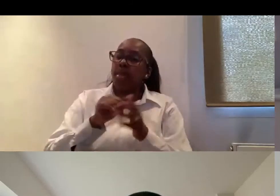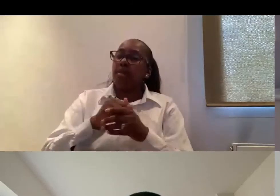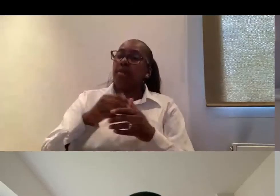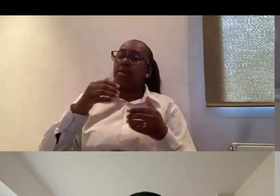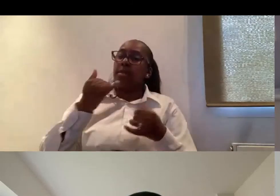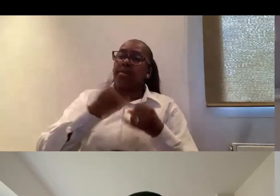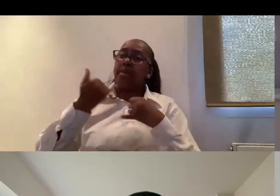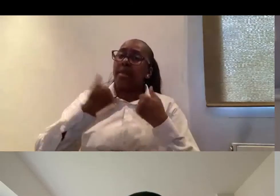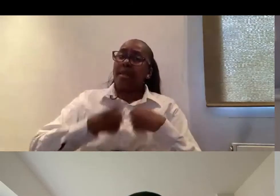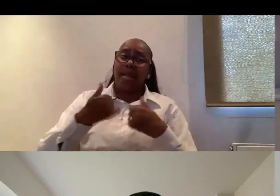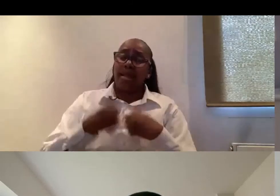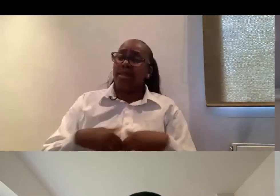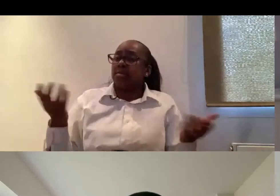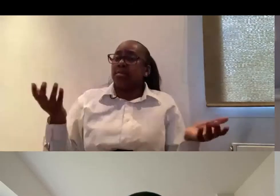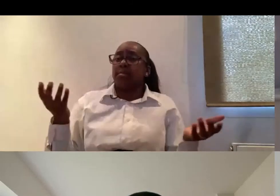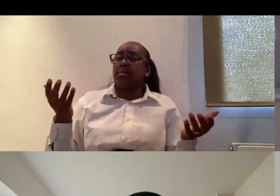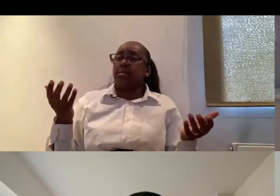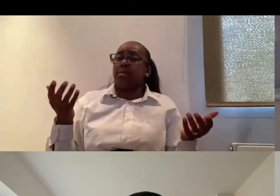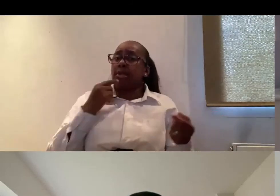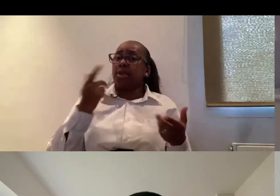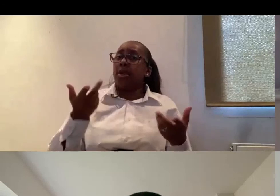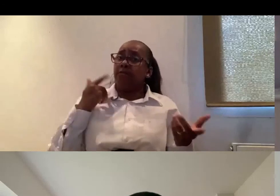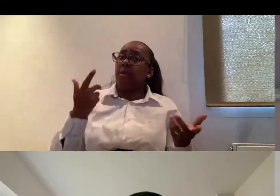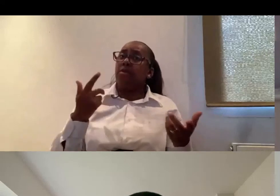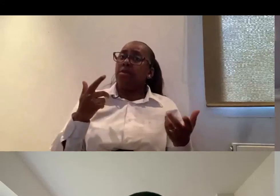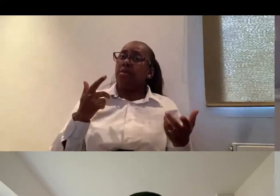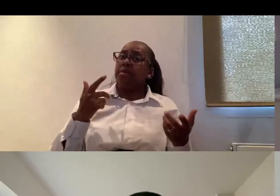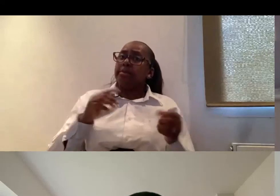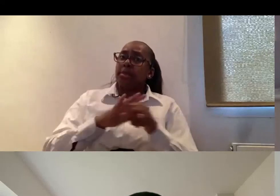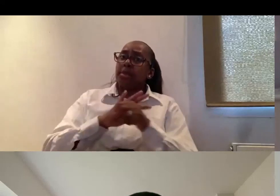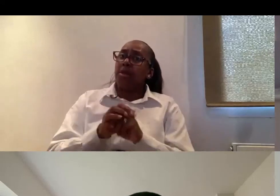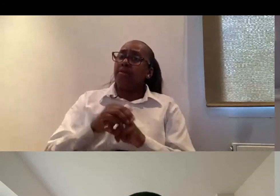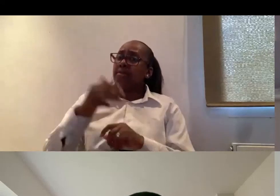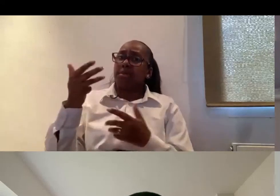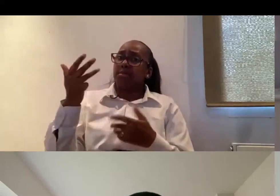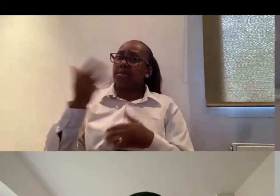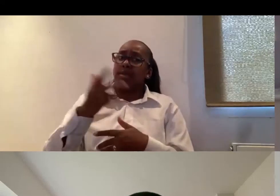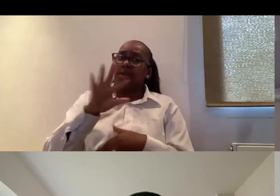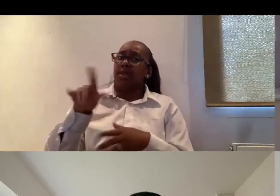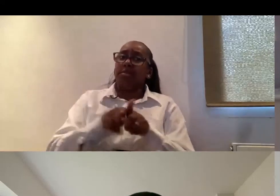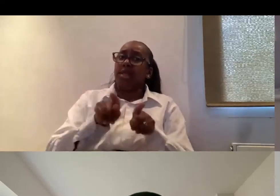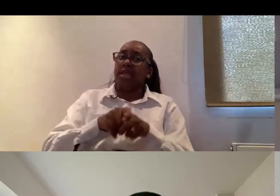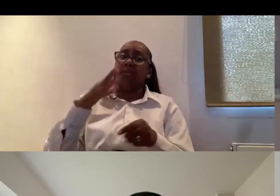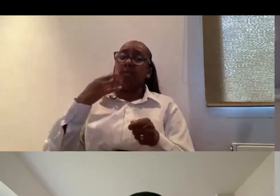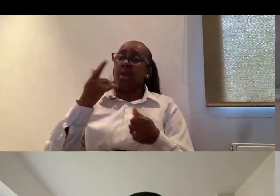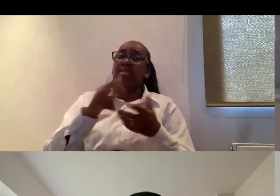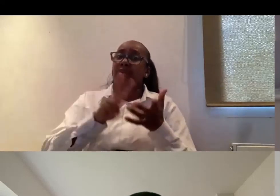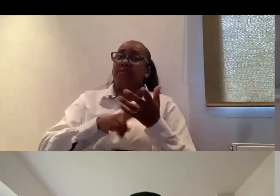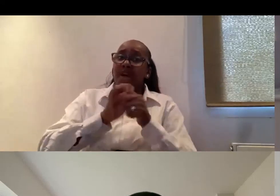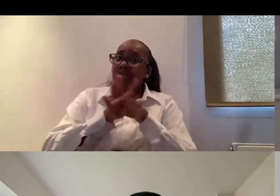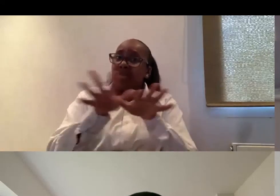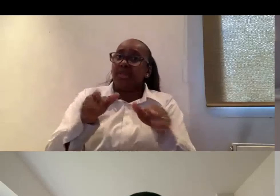severely unwell. So the toll from COVID-19 is significant, and even when the virus has